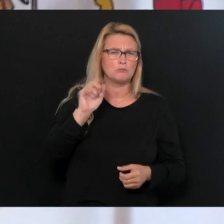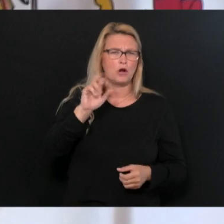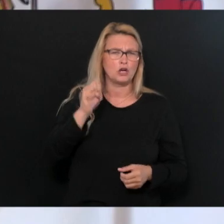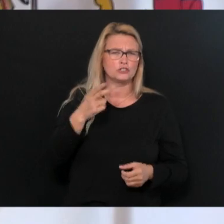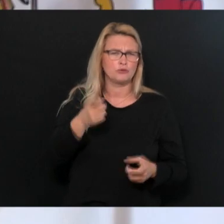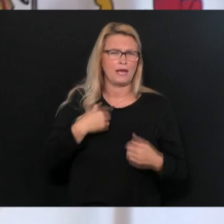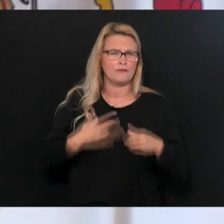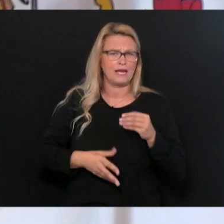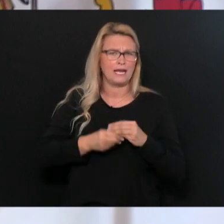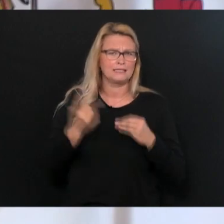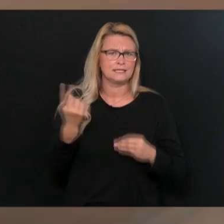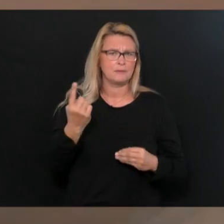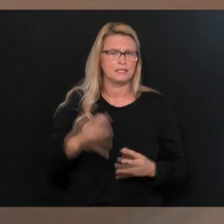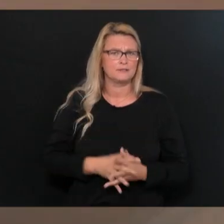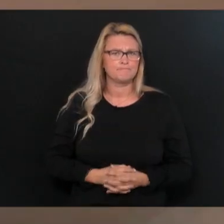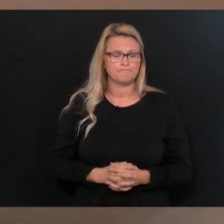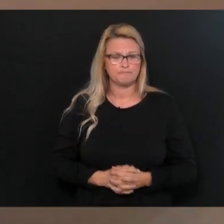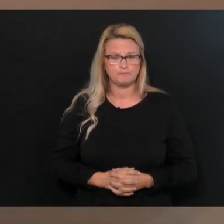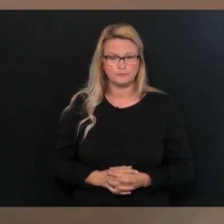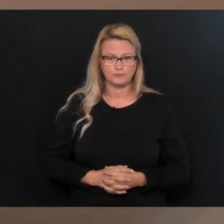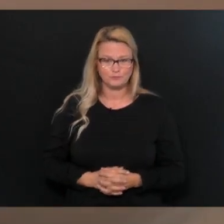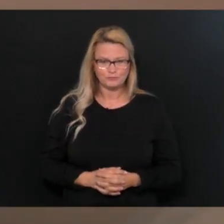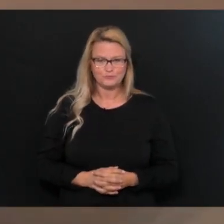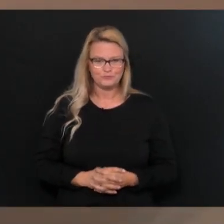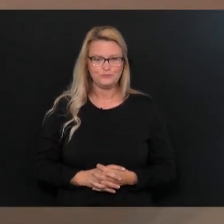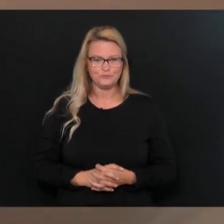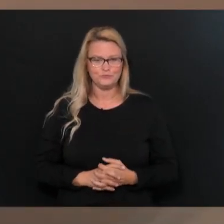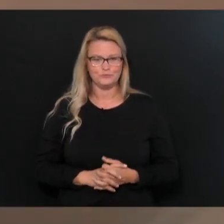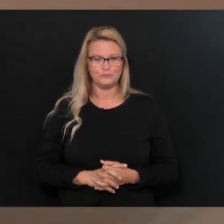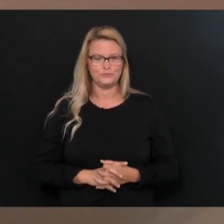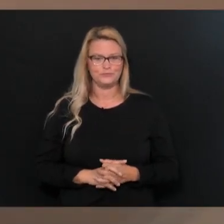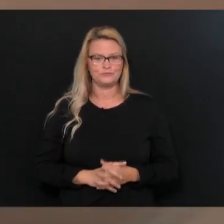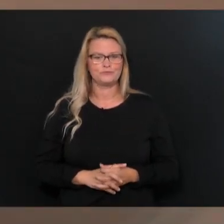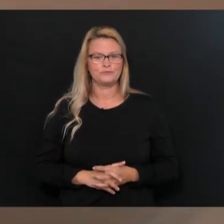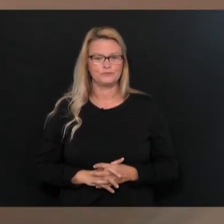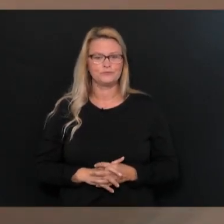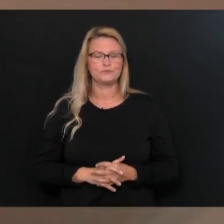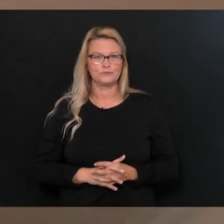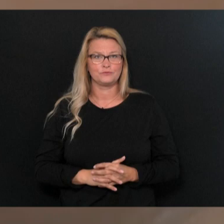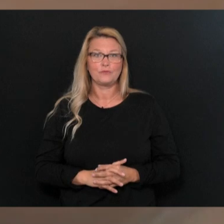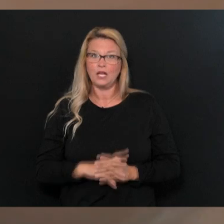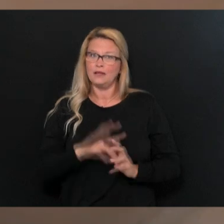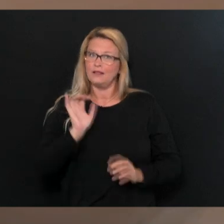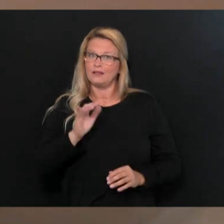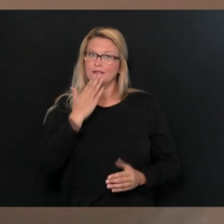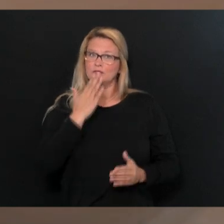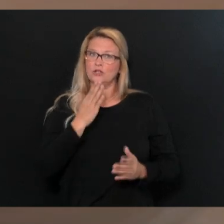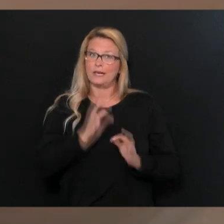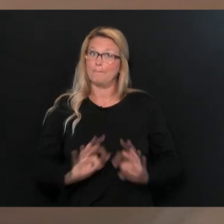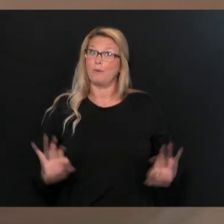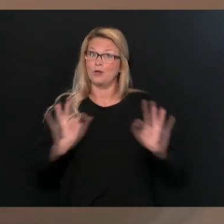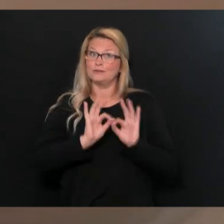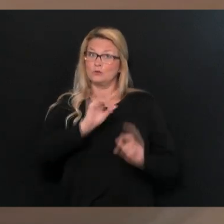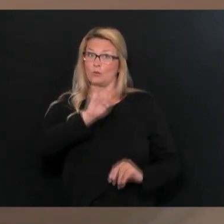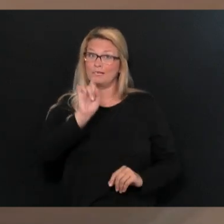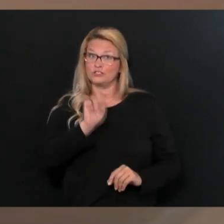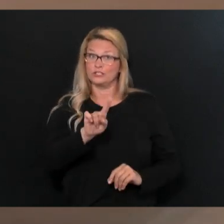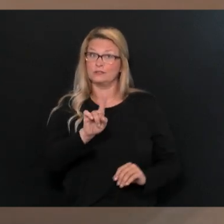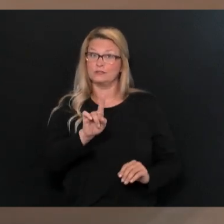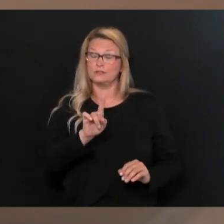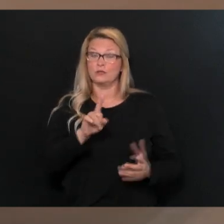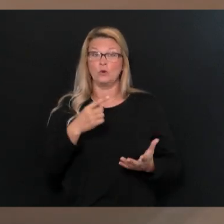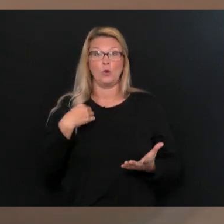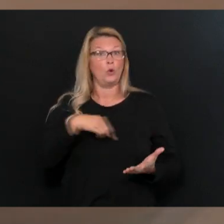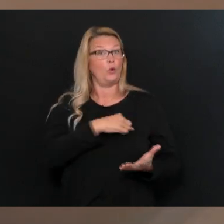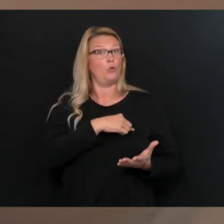that. No, thank you for the question, Charles. I think it's a really important one. And ultimately, what